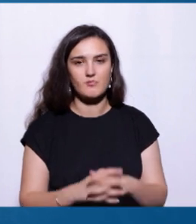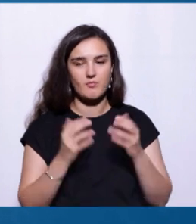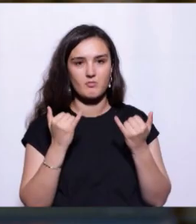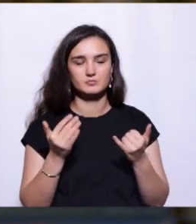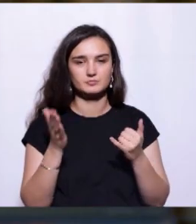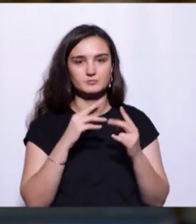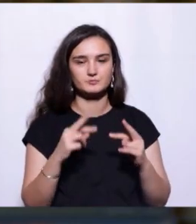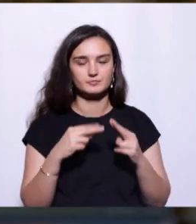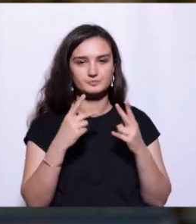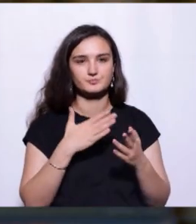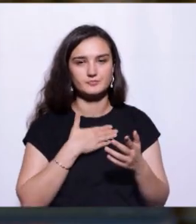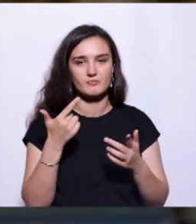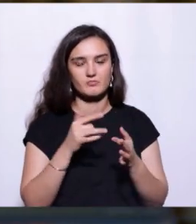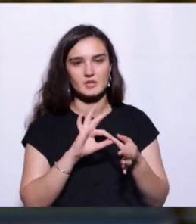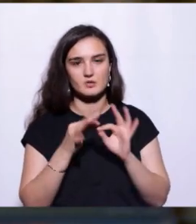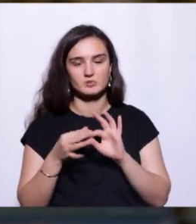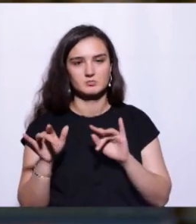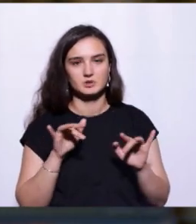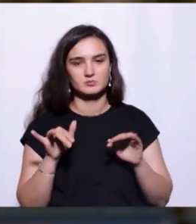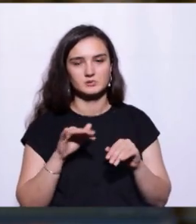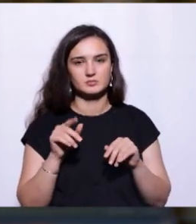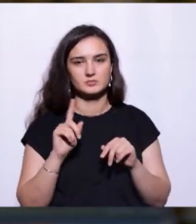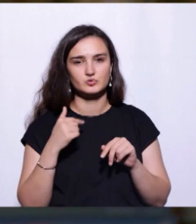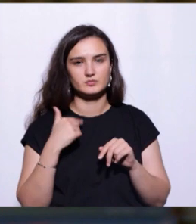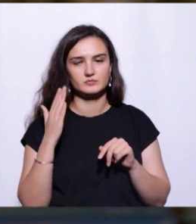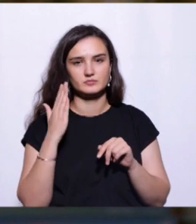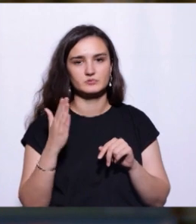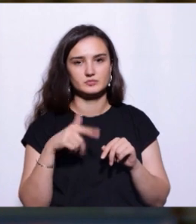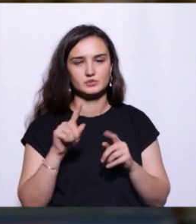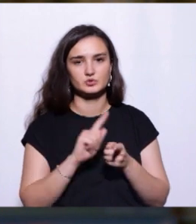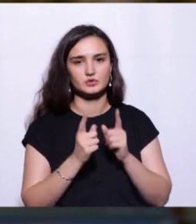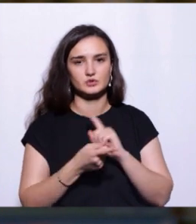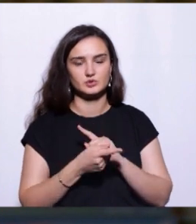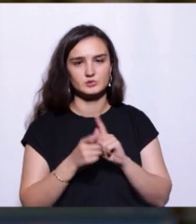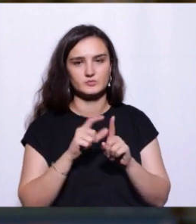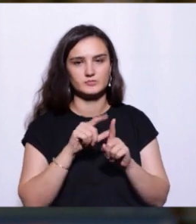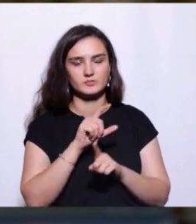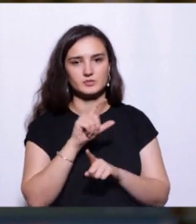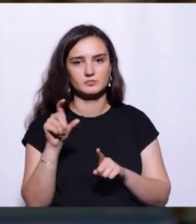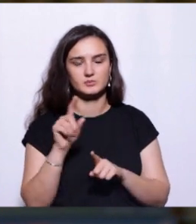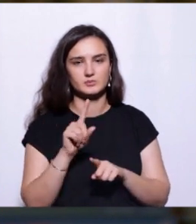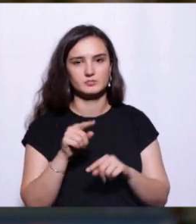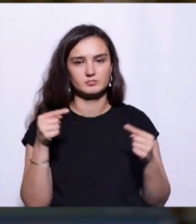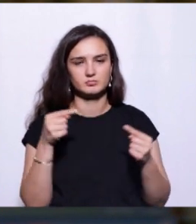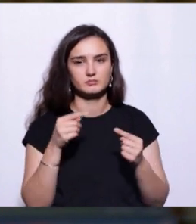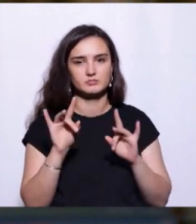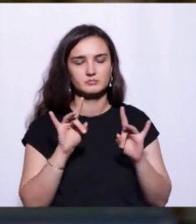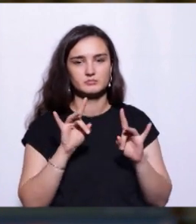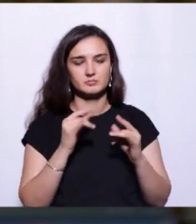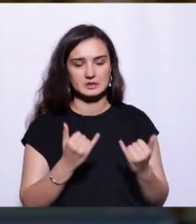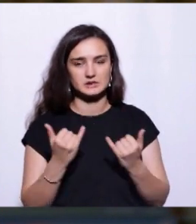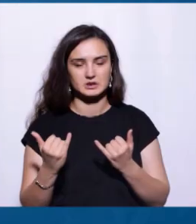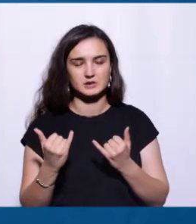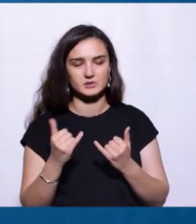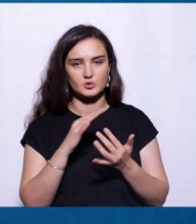Now, let's move on to our grammar activity, in which we will change the verb to fit the present